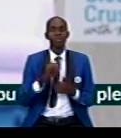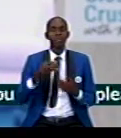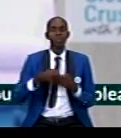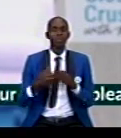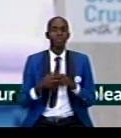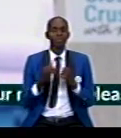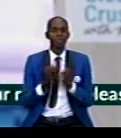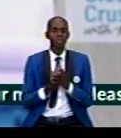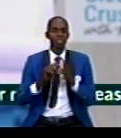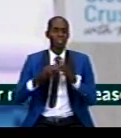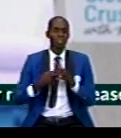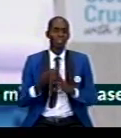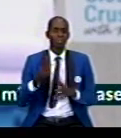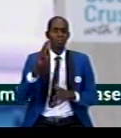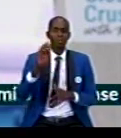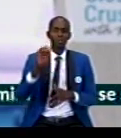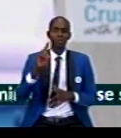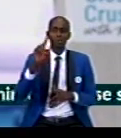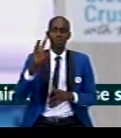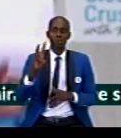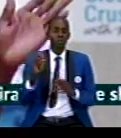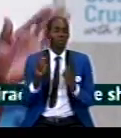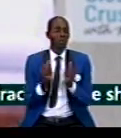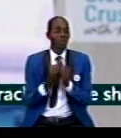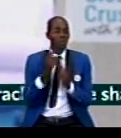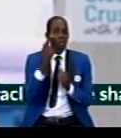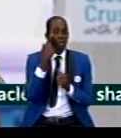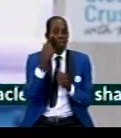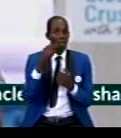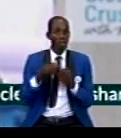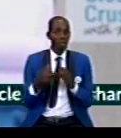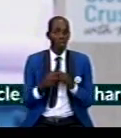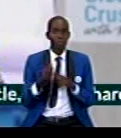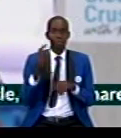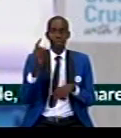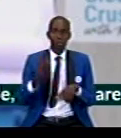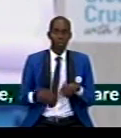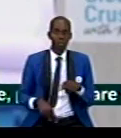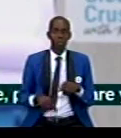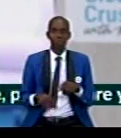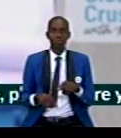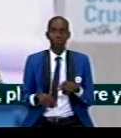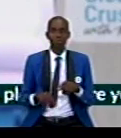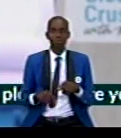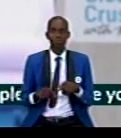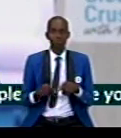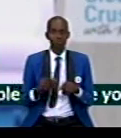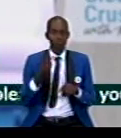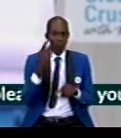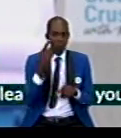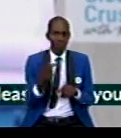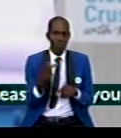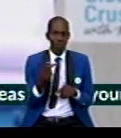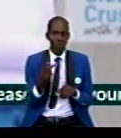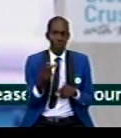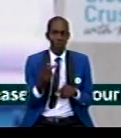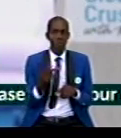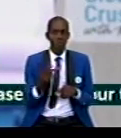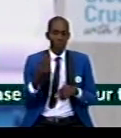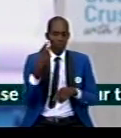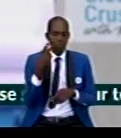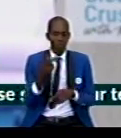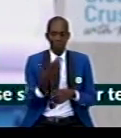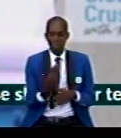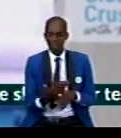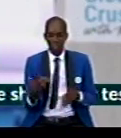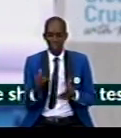I can't read a small print. I only go for a big print, or use a very bright light to read. As God